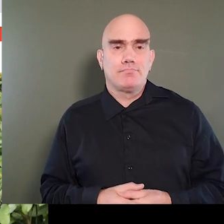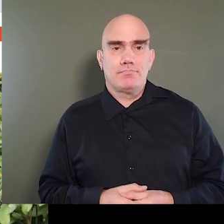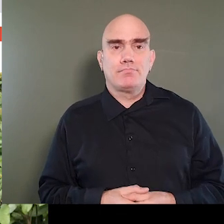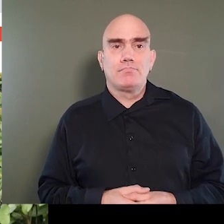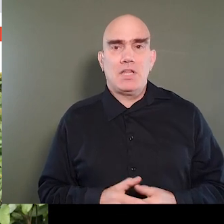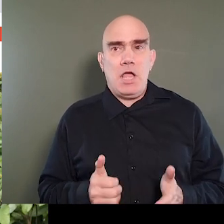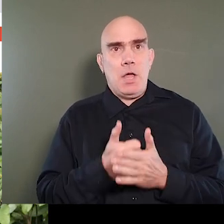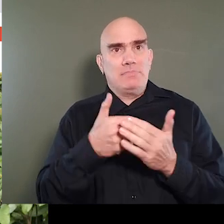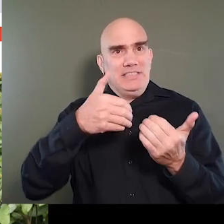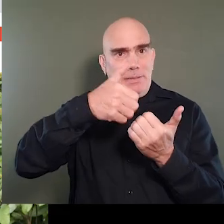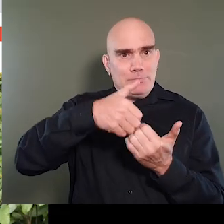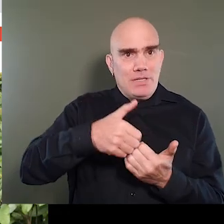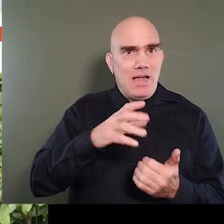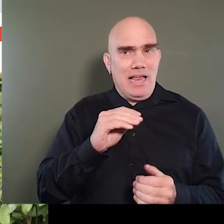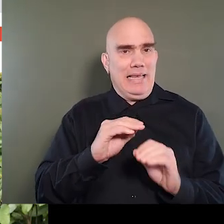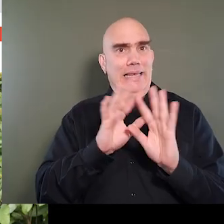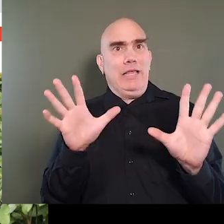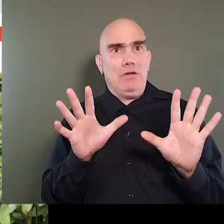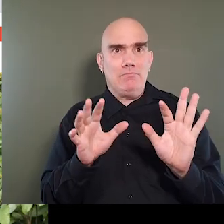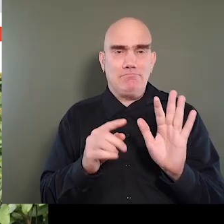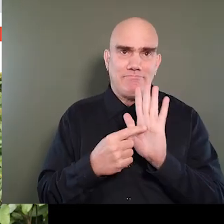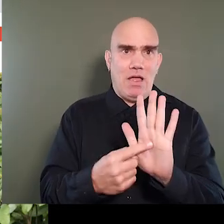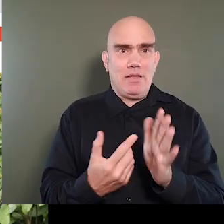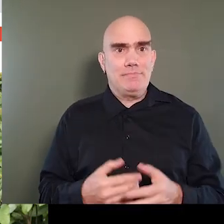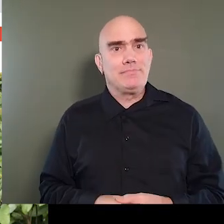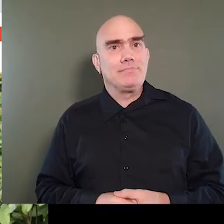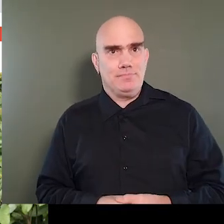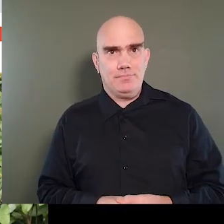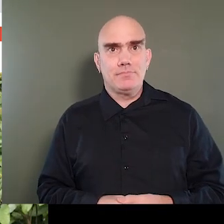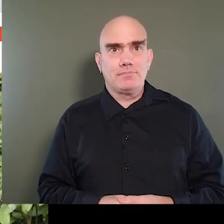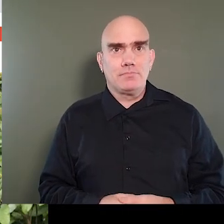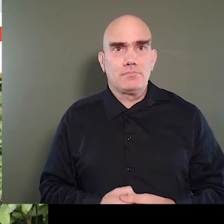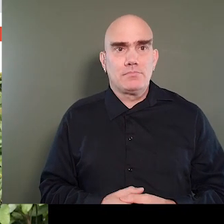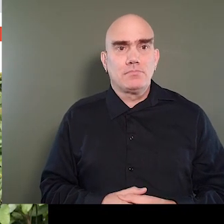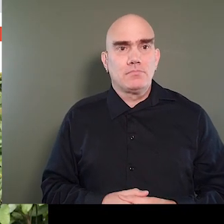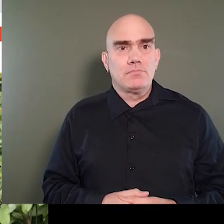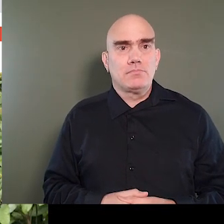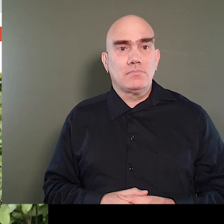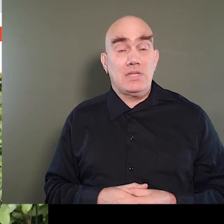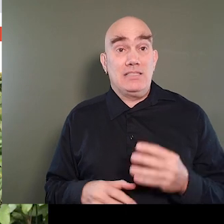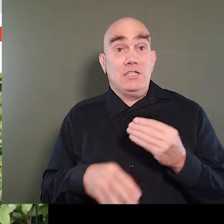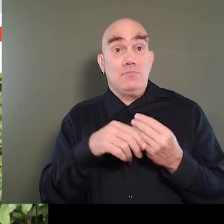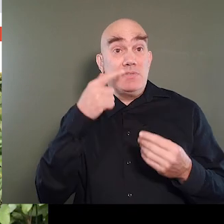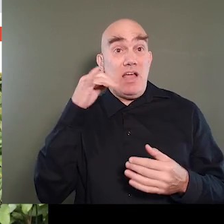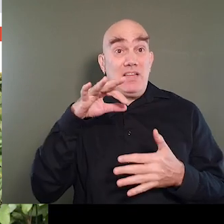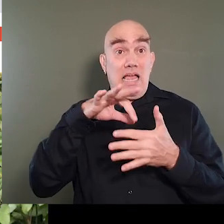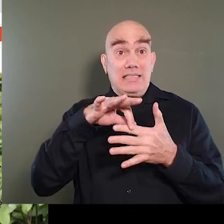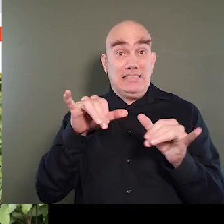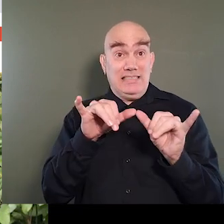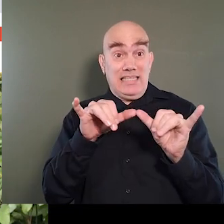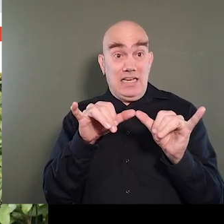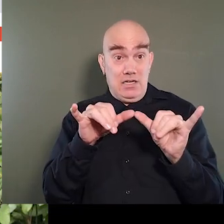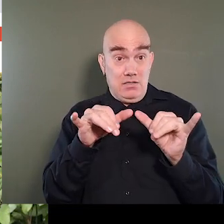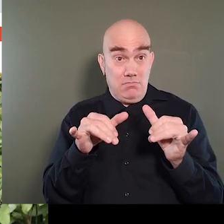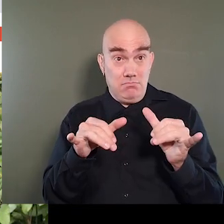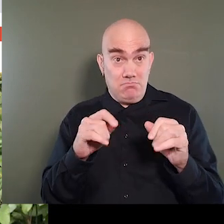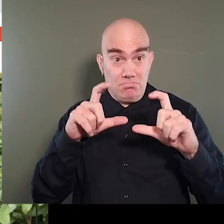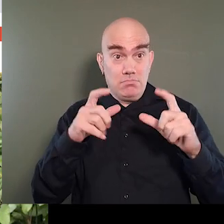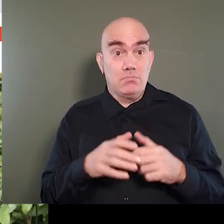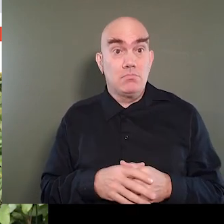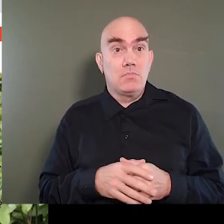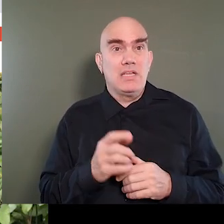It helps separate the links and clearly defines them. Additionally, because of the content